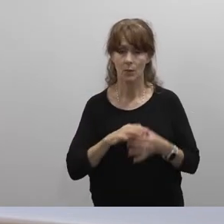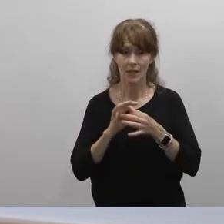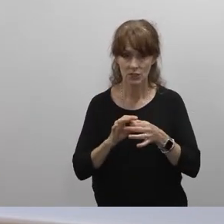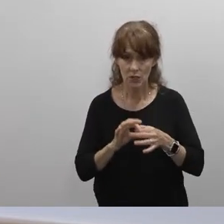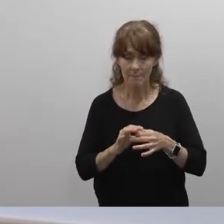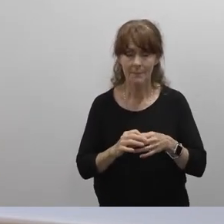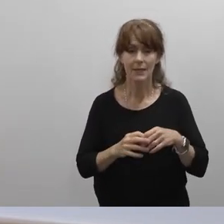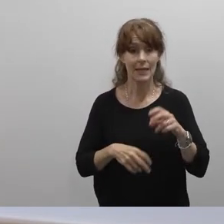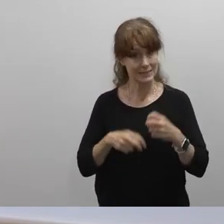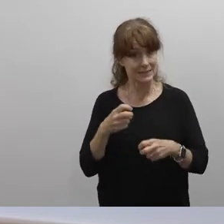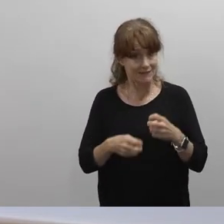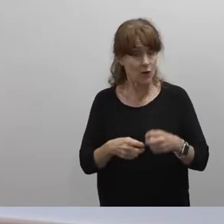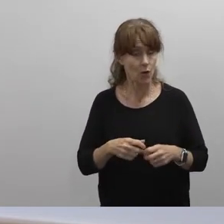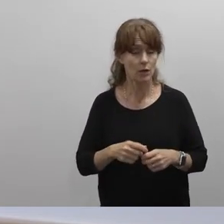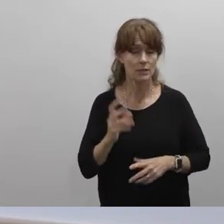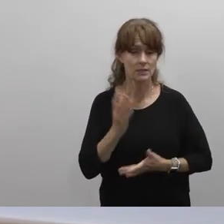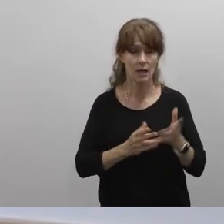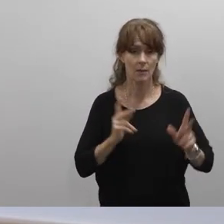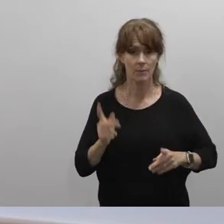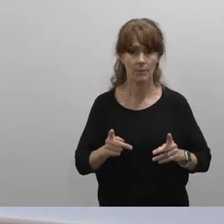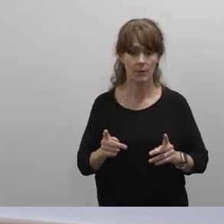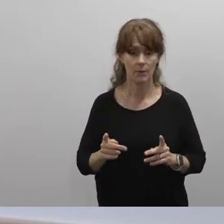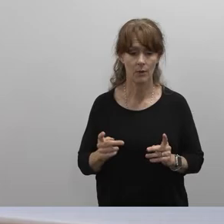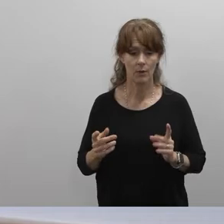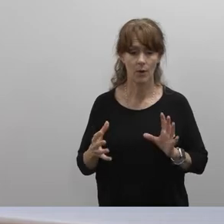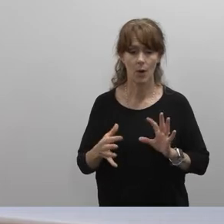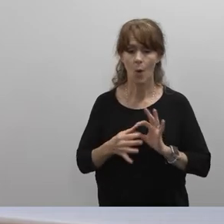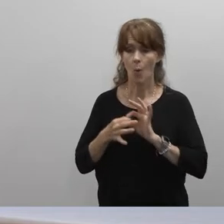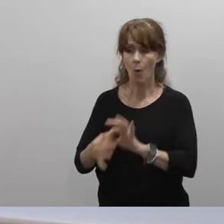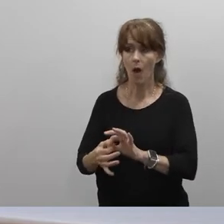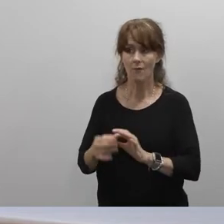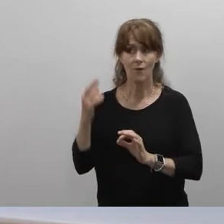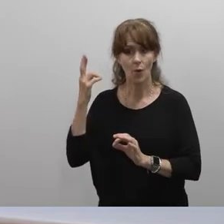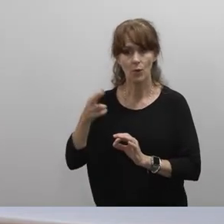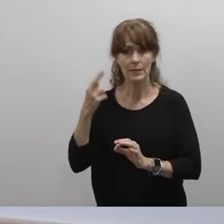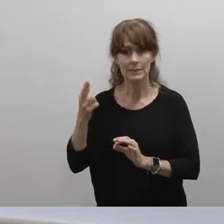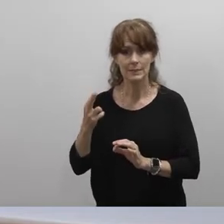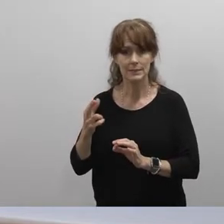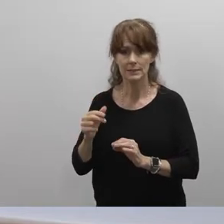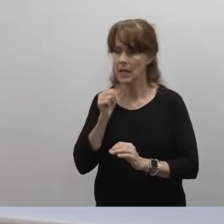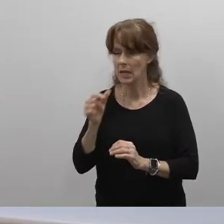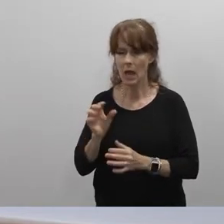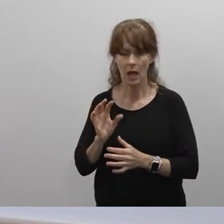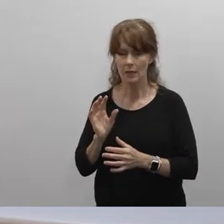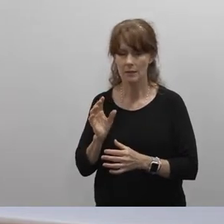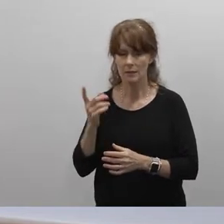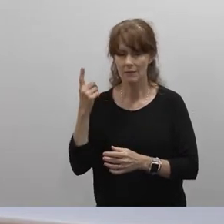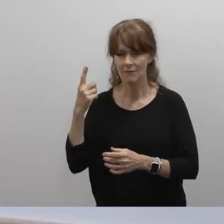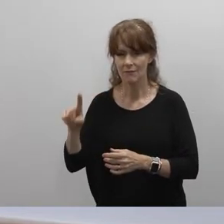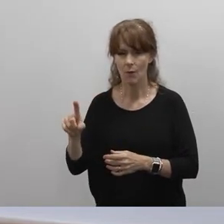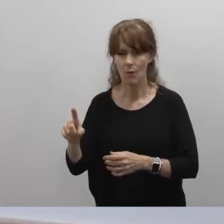is a difficult one, because some people want relationships with you for reasons that don't have much to do with what